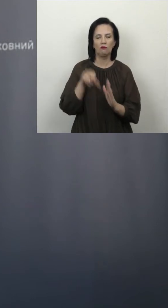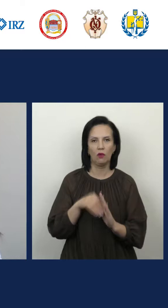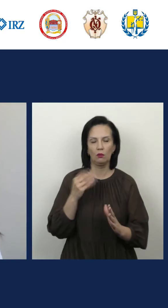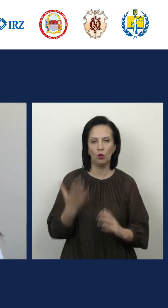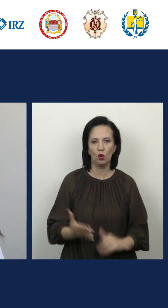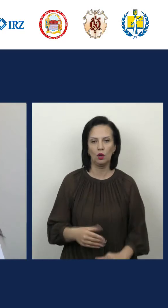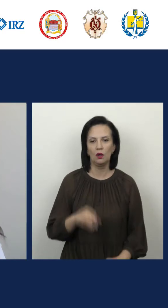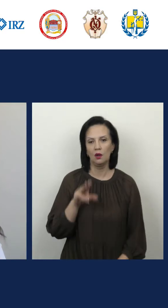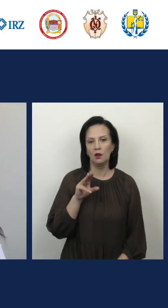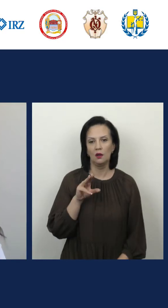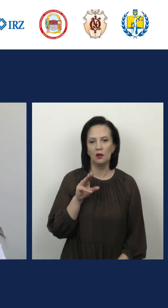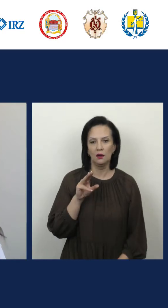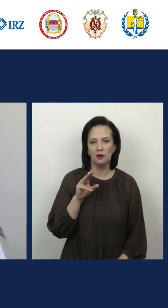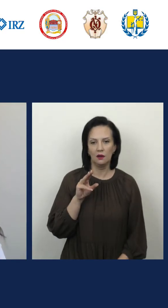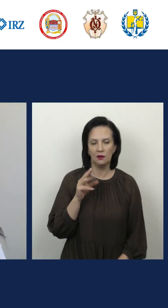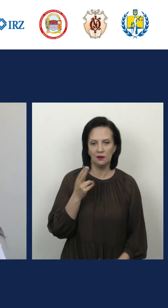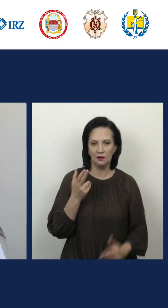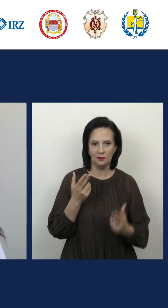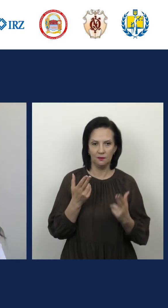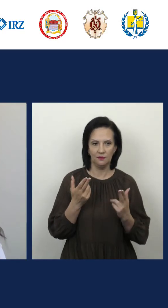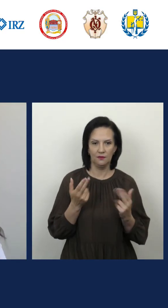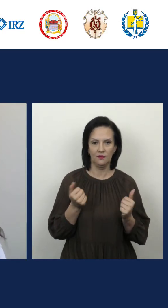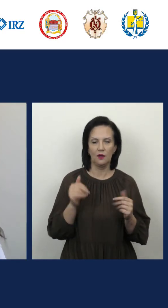local elections.